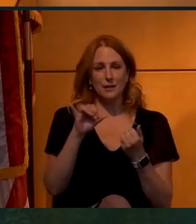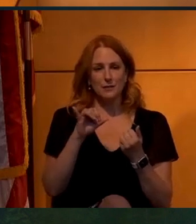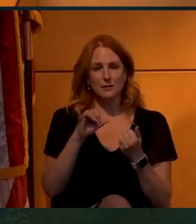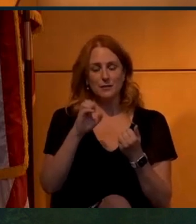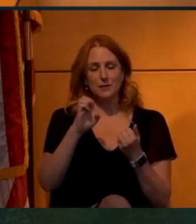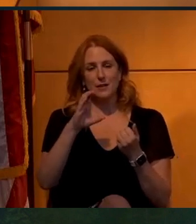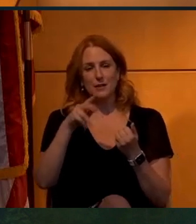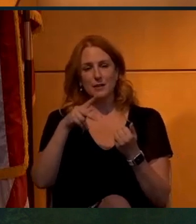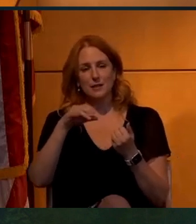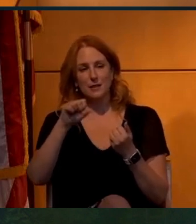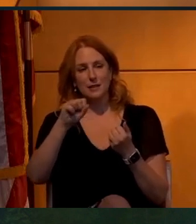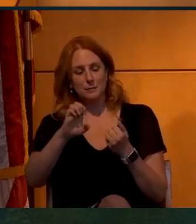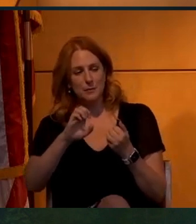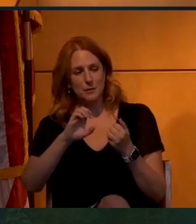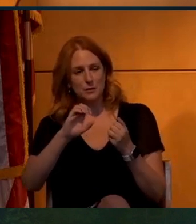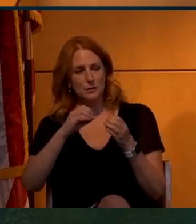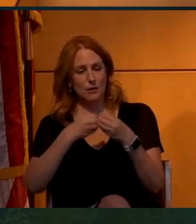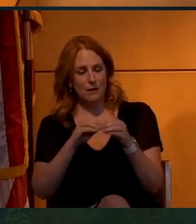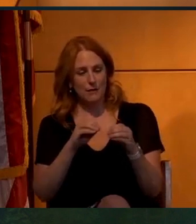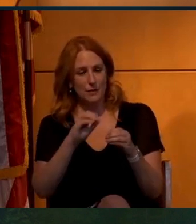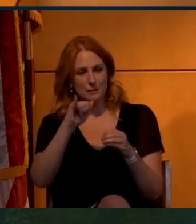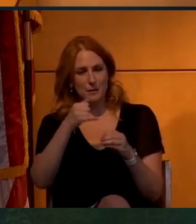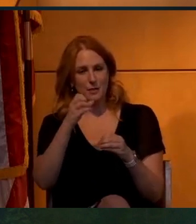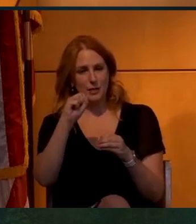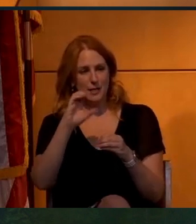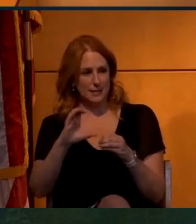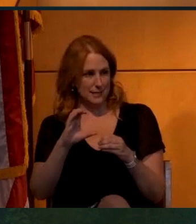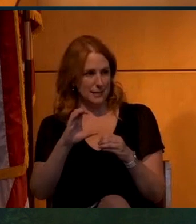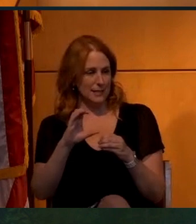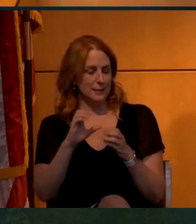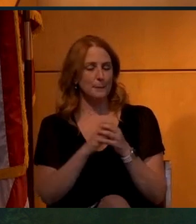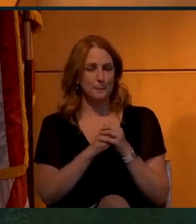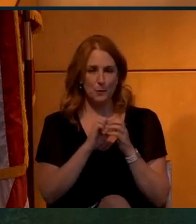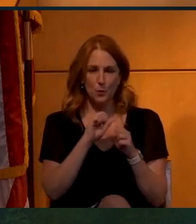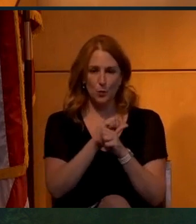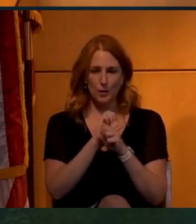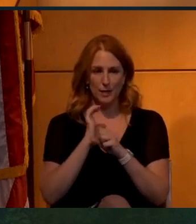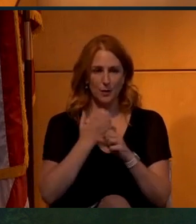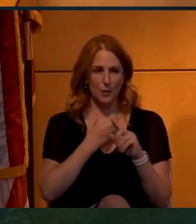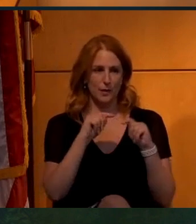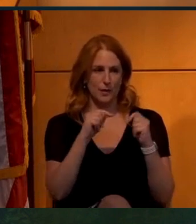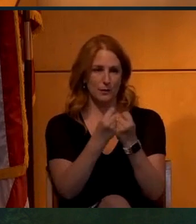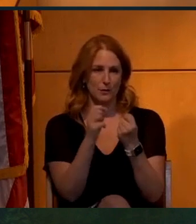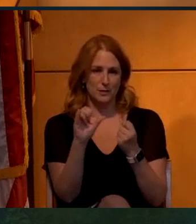office out of JSC, led by Chris Colbert, all working with our team.